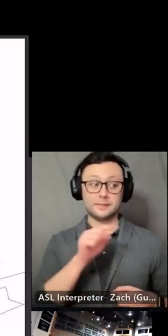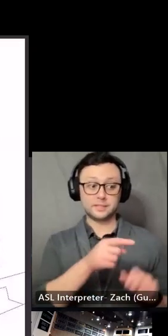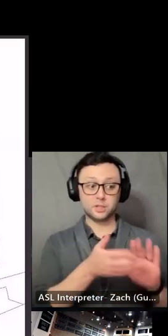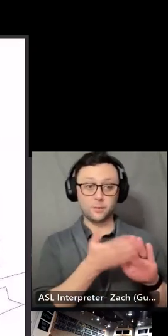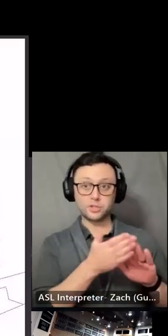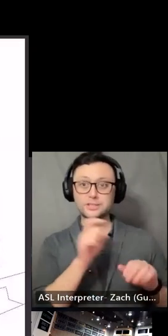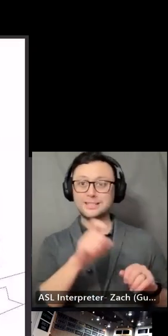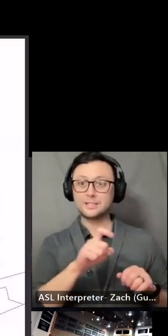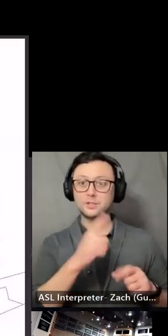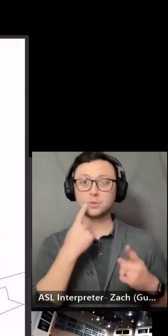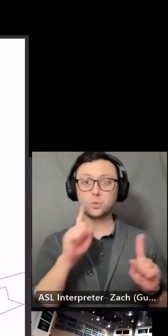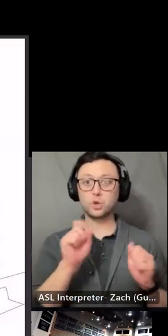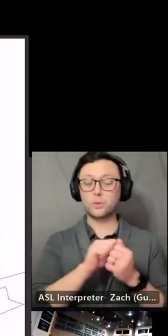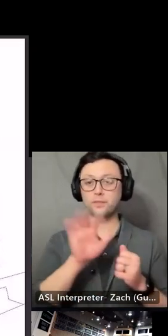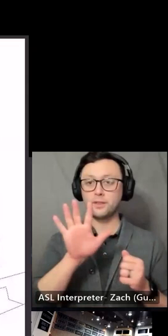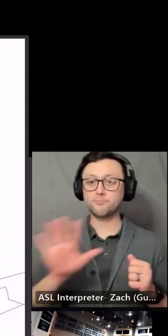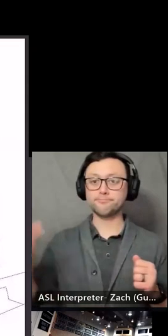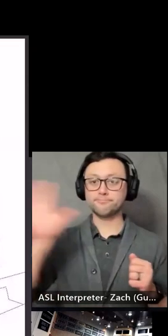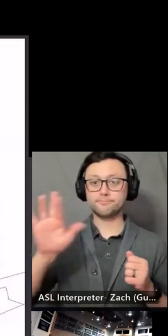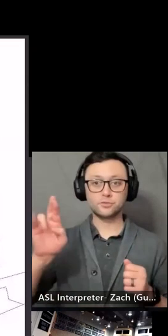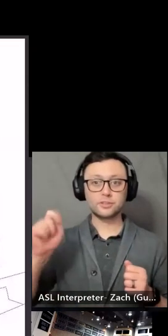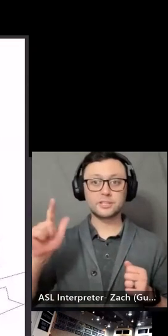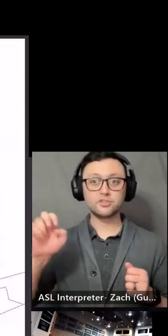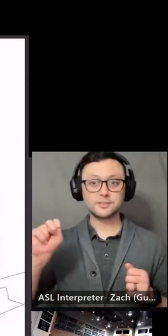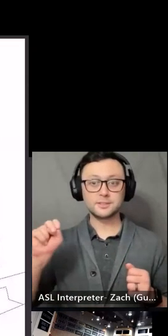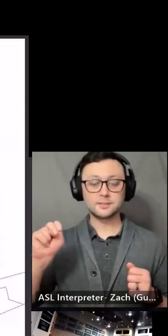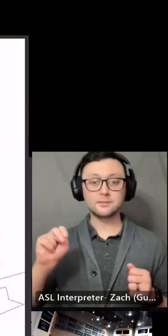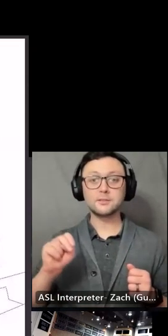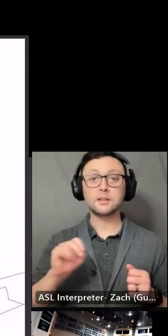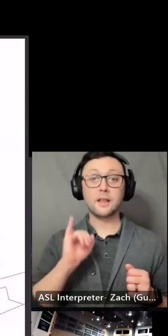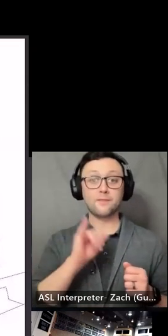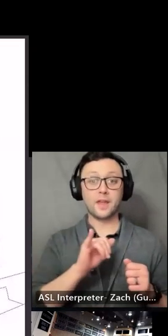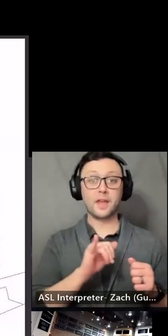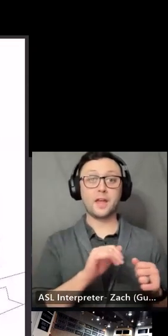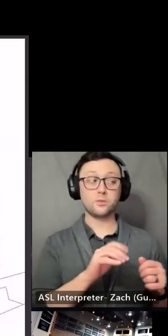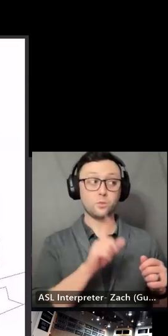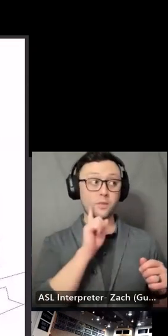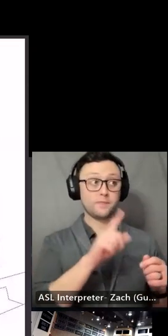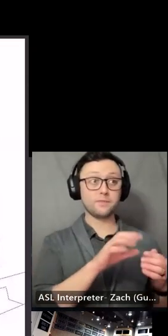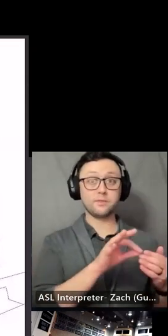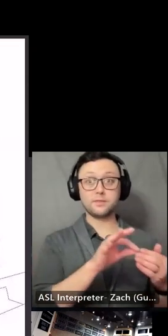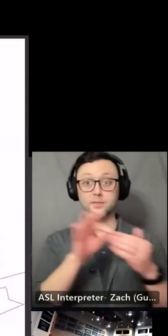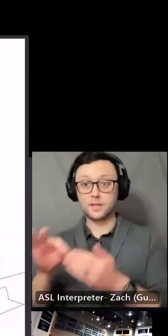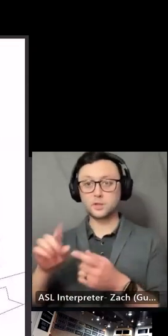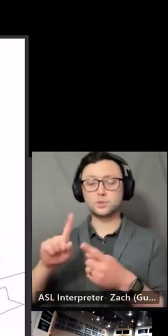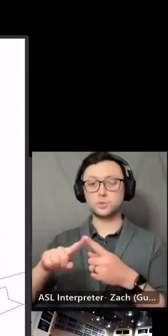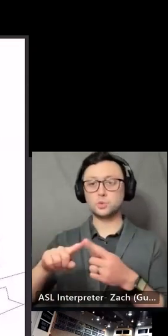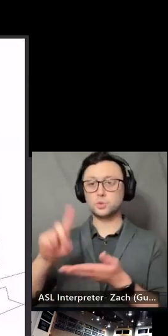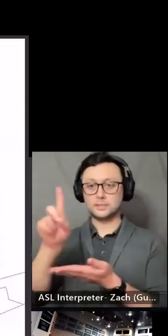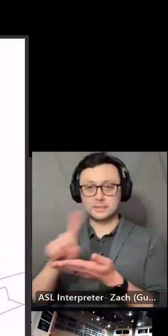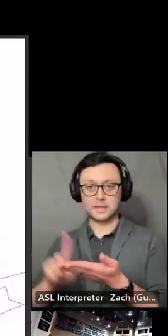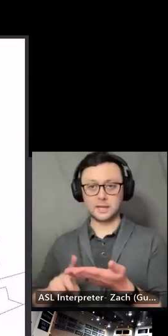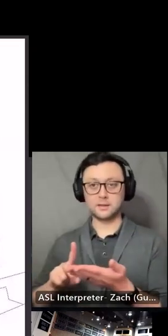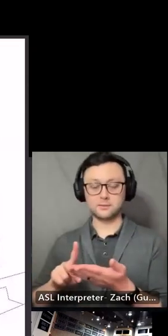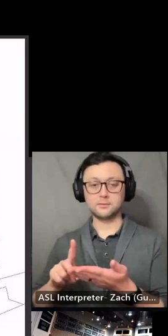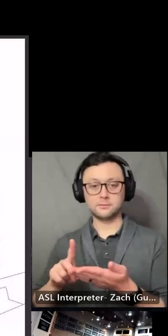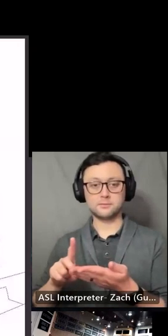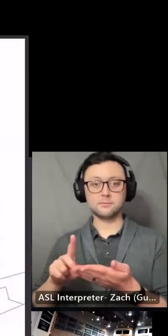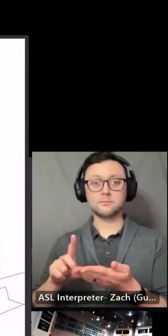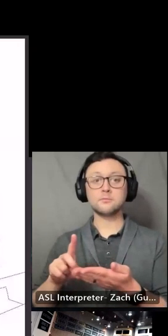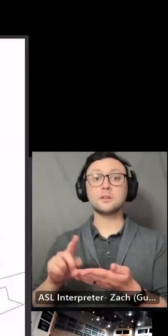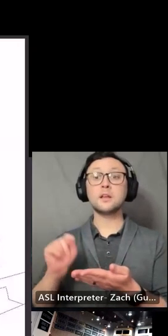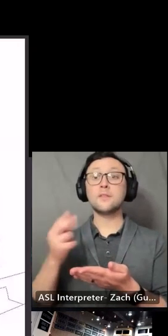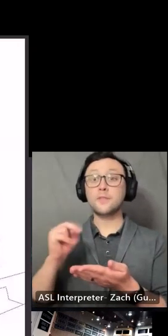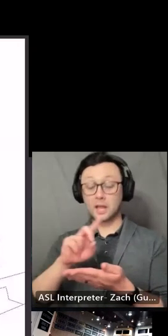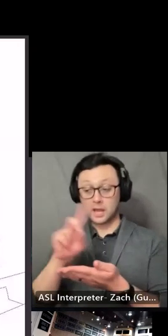first and foremost. And that really drives the program, the architectural program, of what we're working with. And then, you